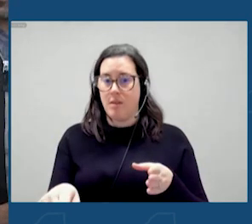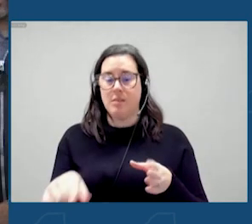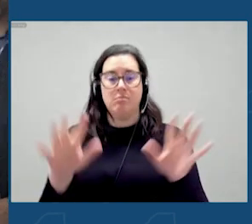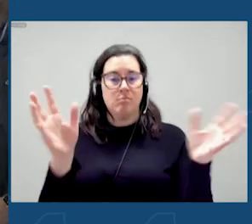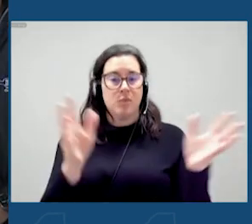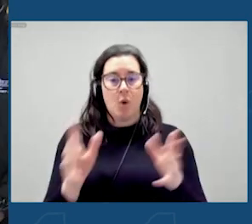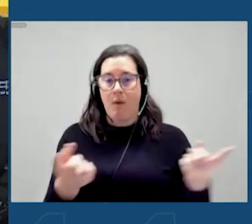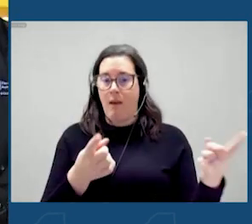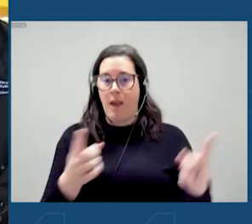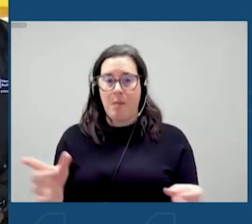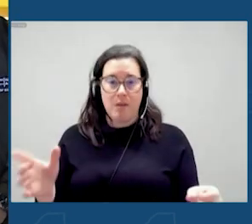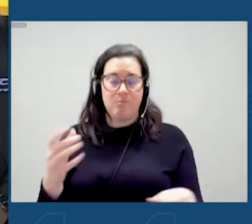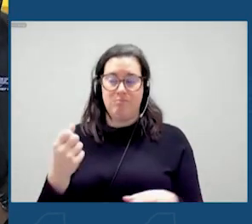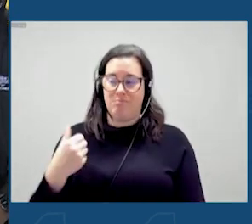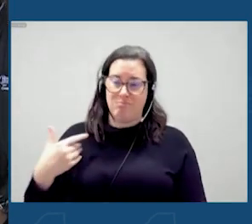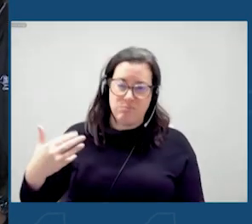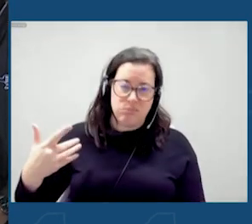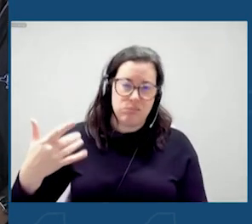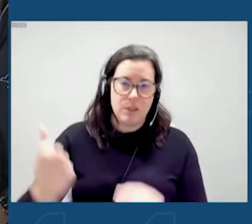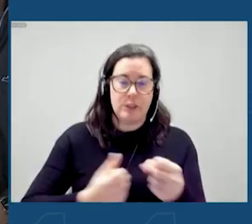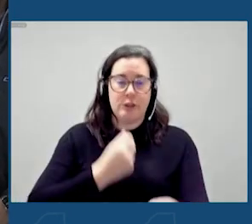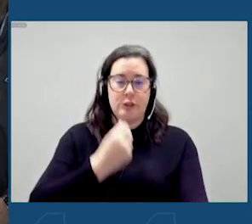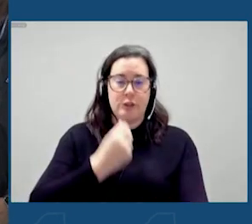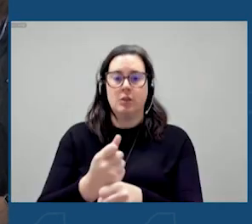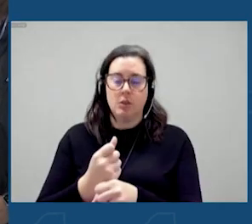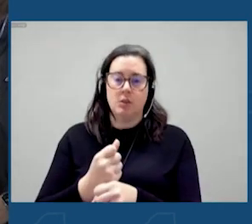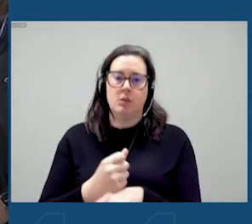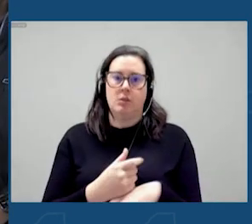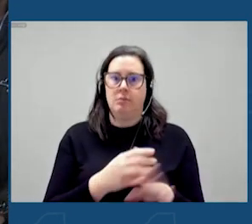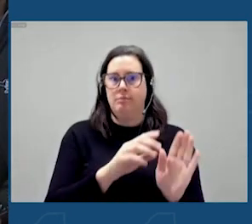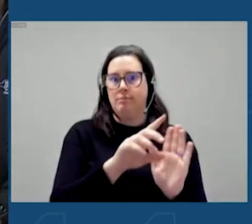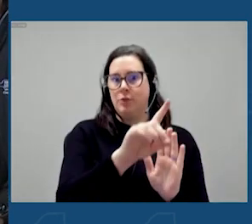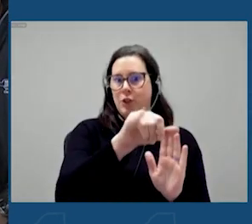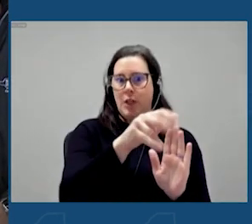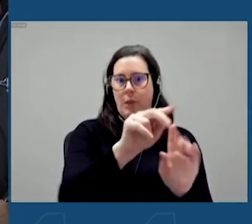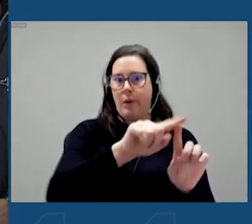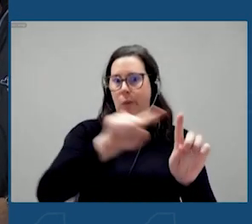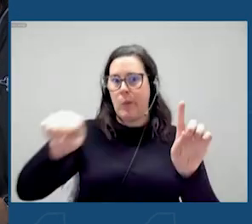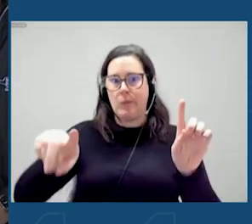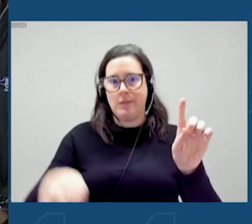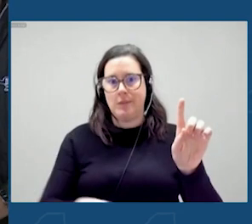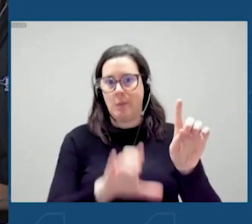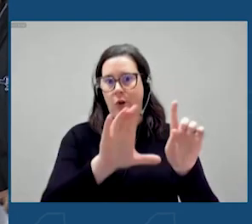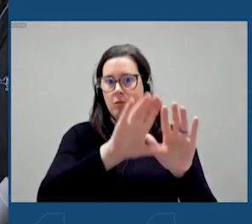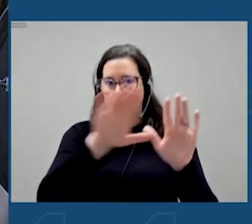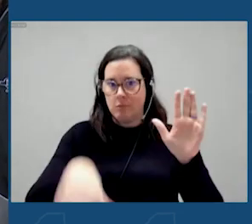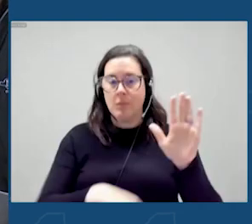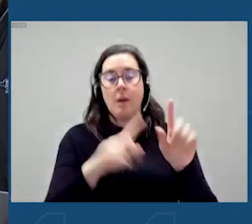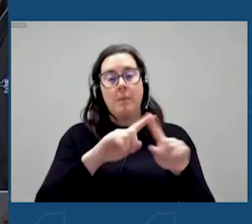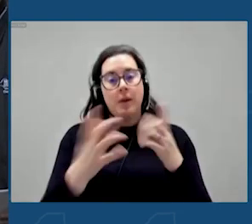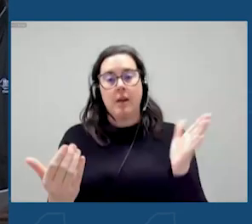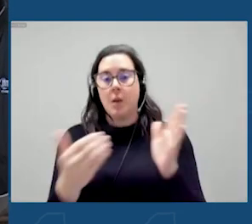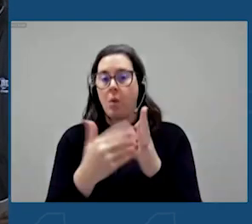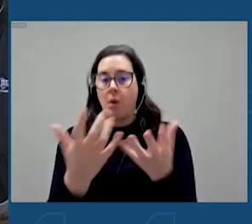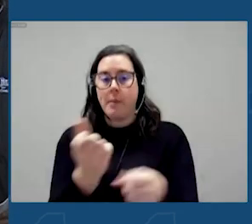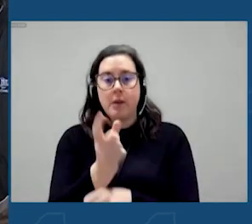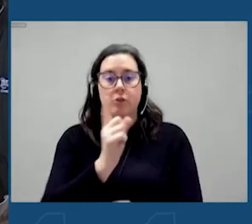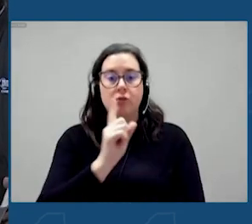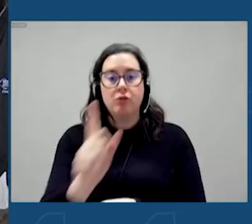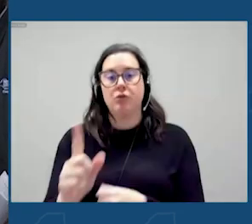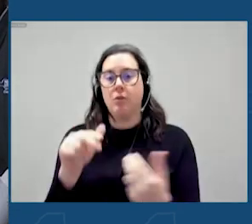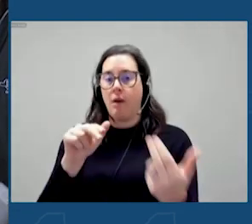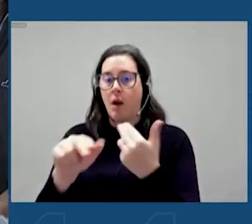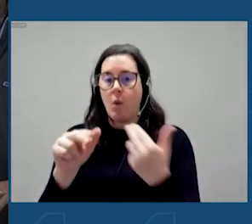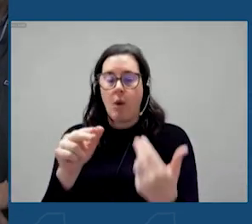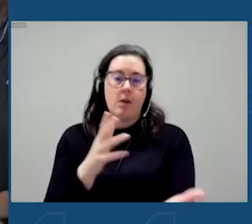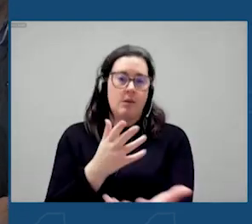and we'll be out there for the duration, really, again, making sure that our highways and our road system are safe for